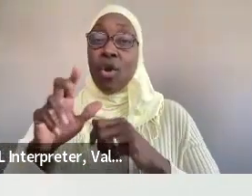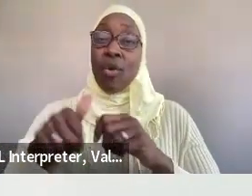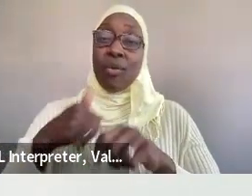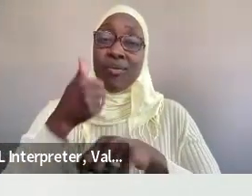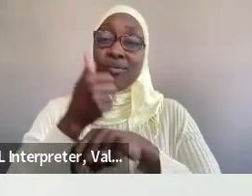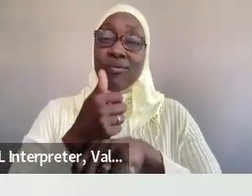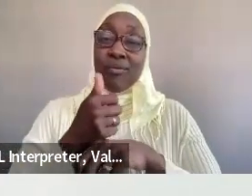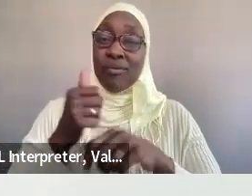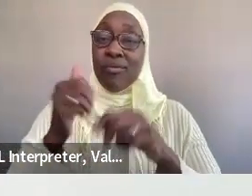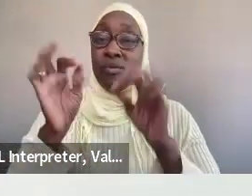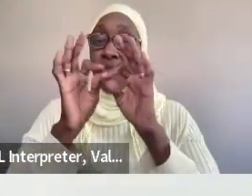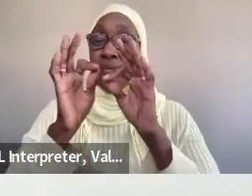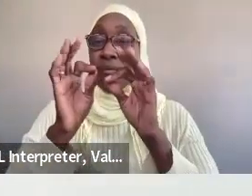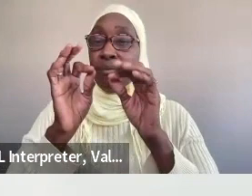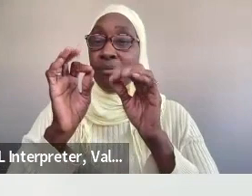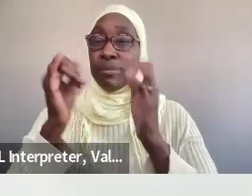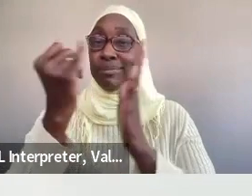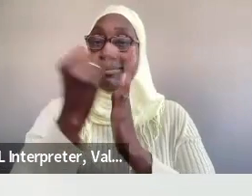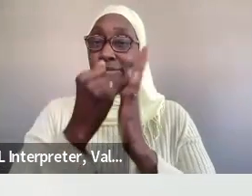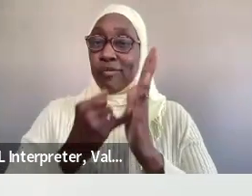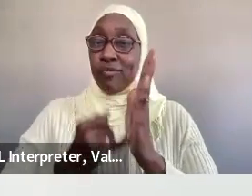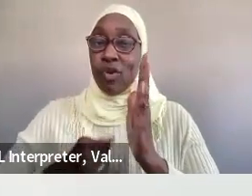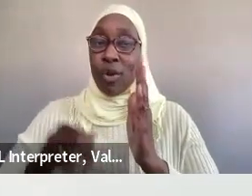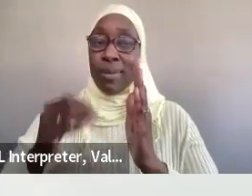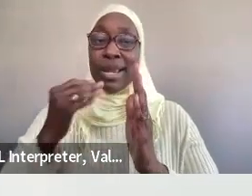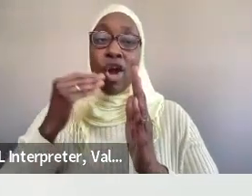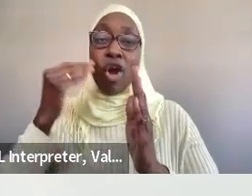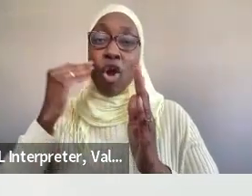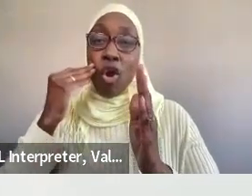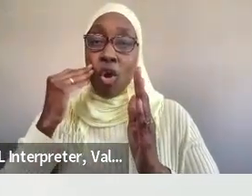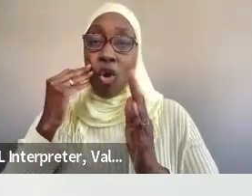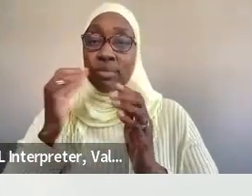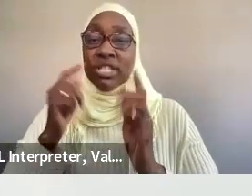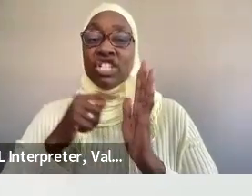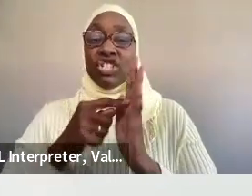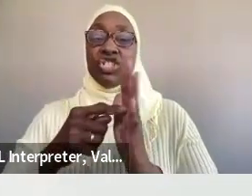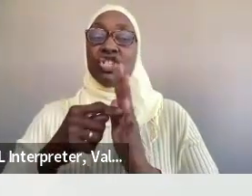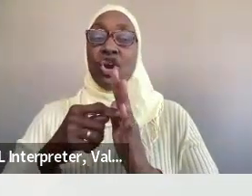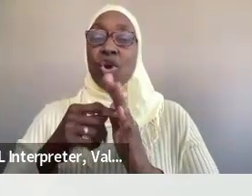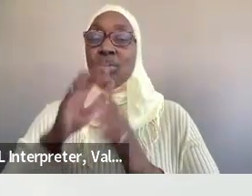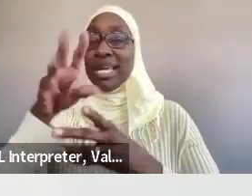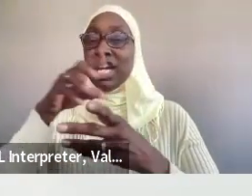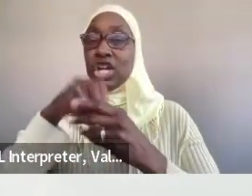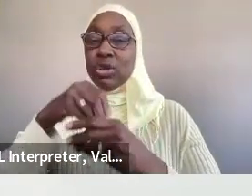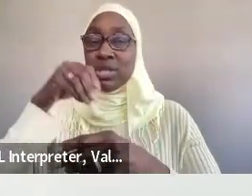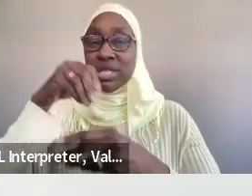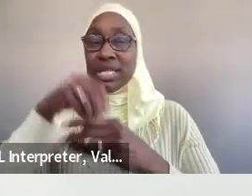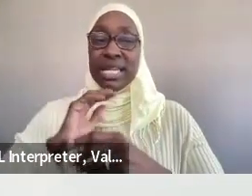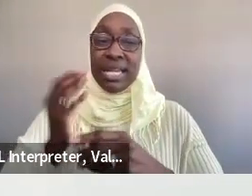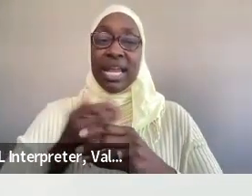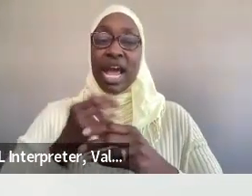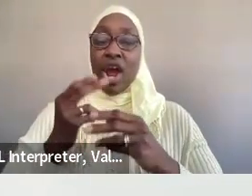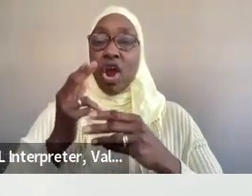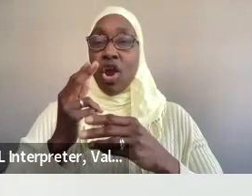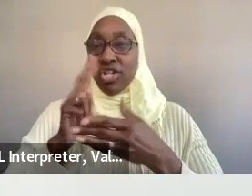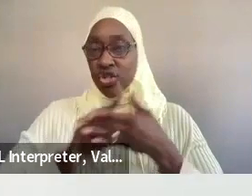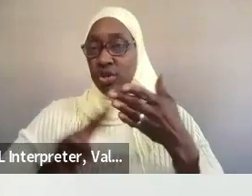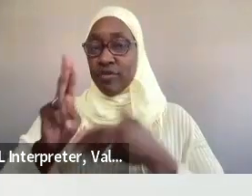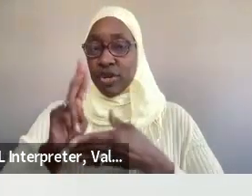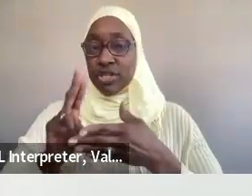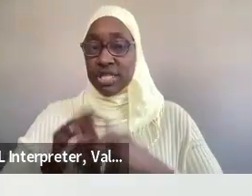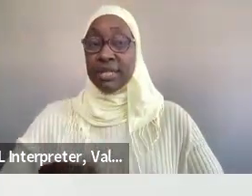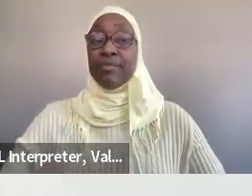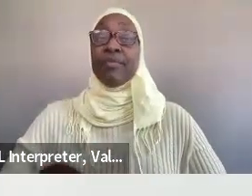access, inclusion in our university. So Allied stands for Allies for Leading